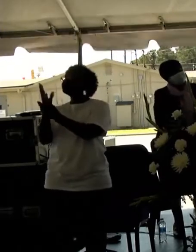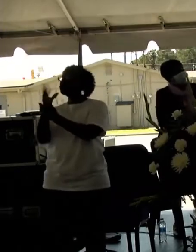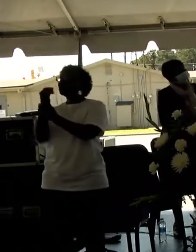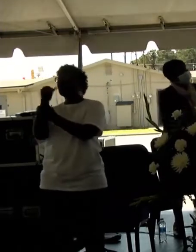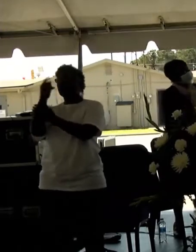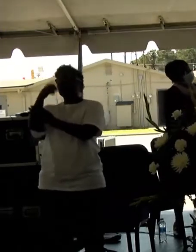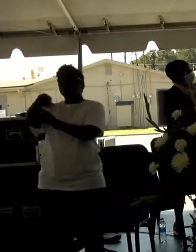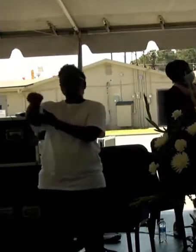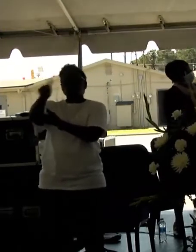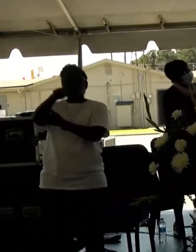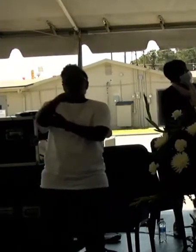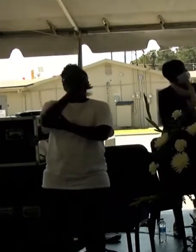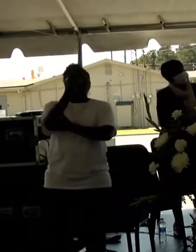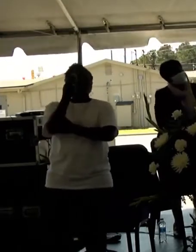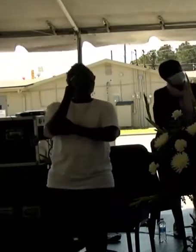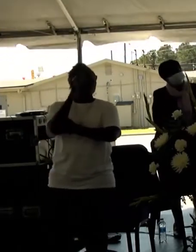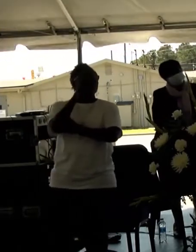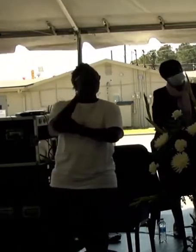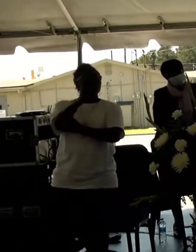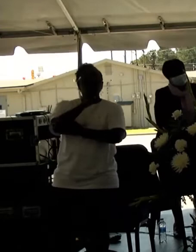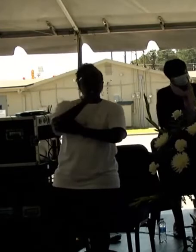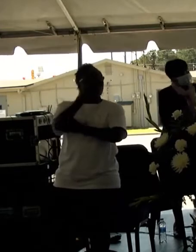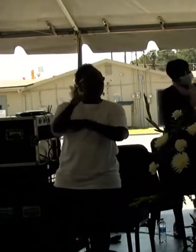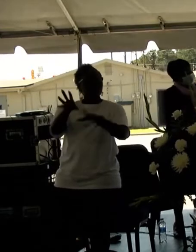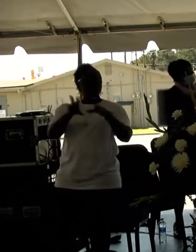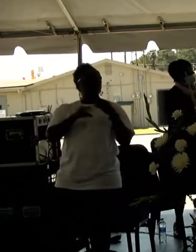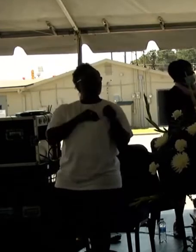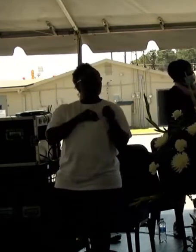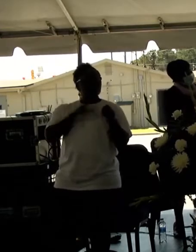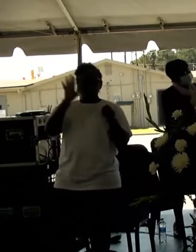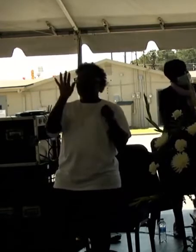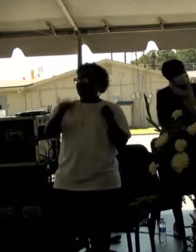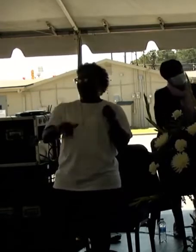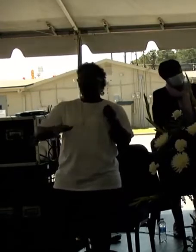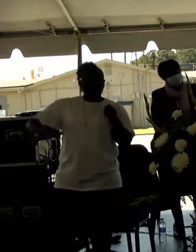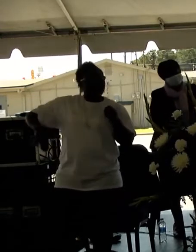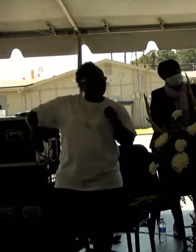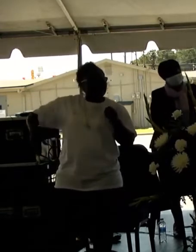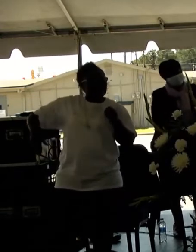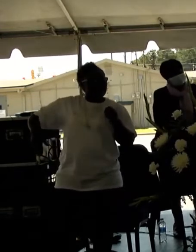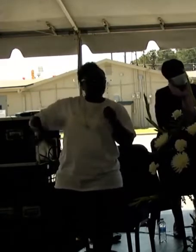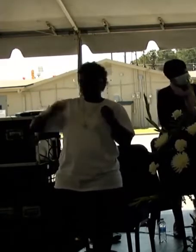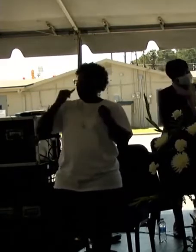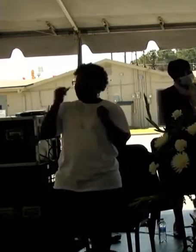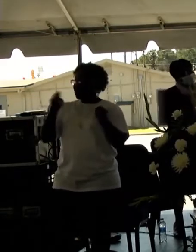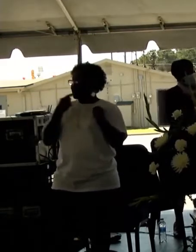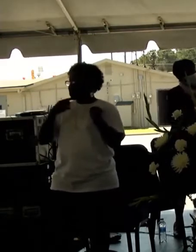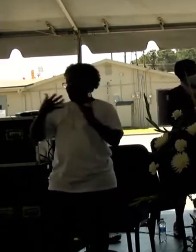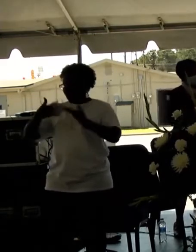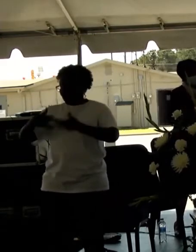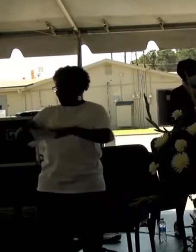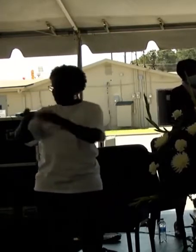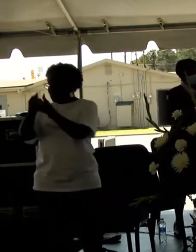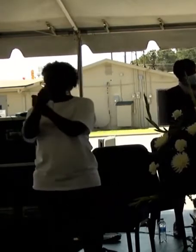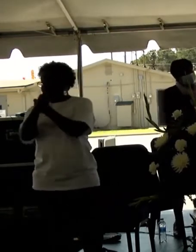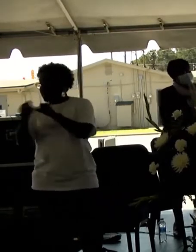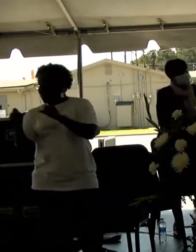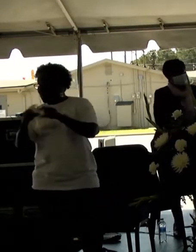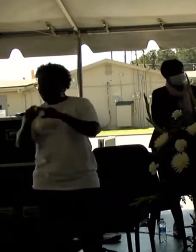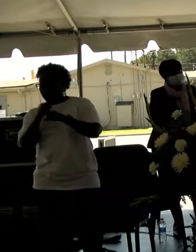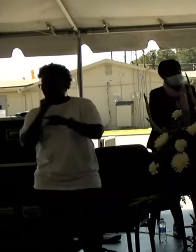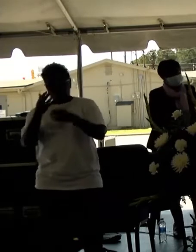there and you know that you have not received the resurrection, understand this. If you say you saved and ain't received the